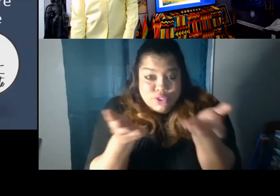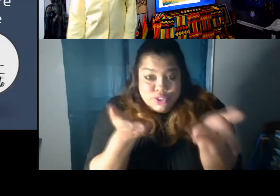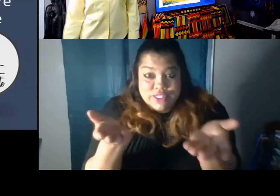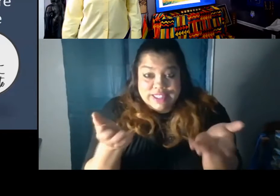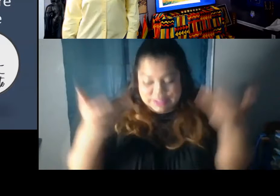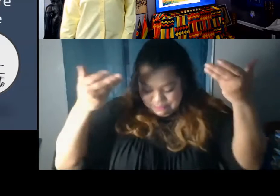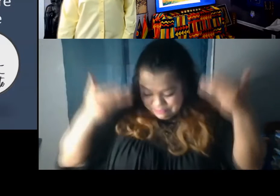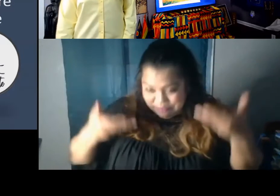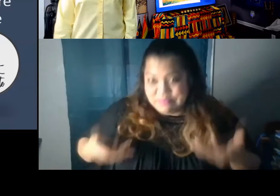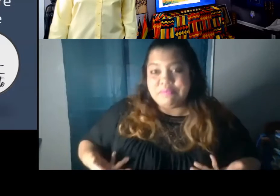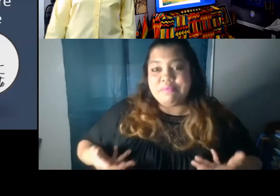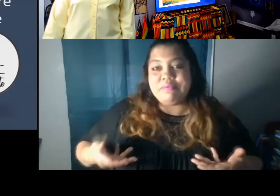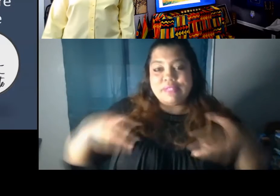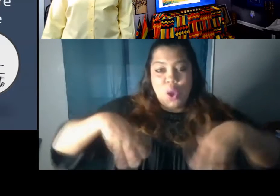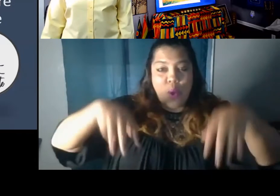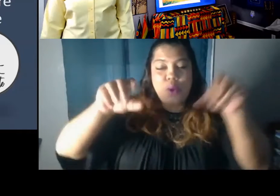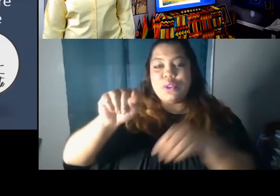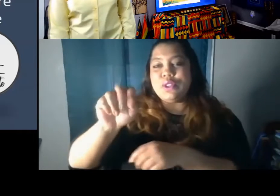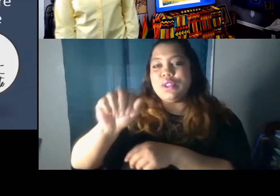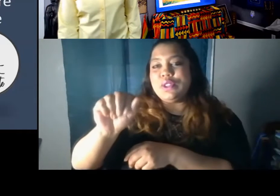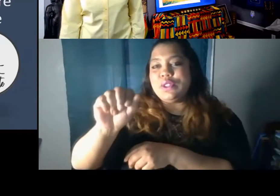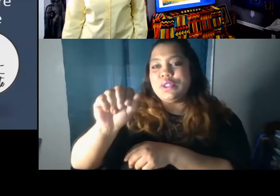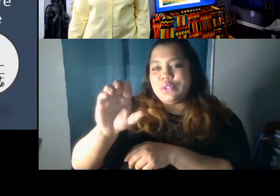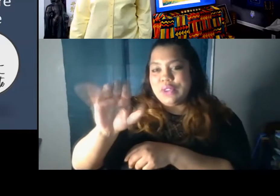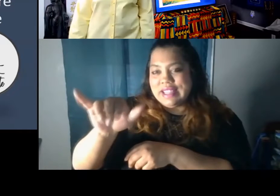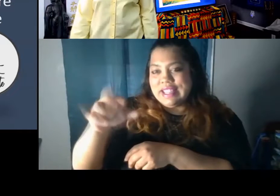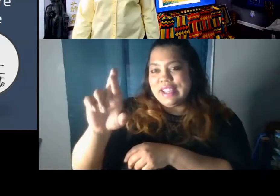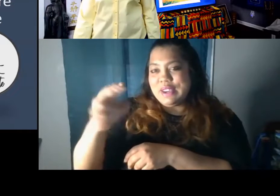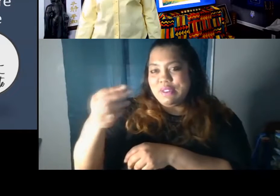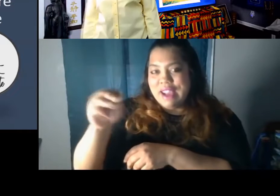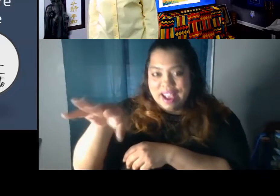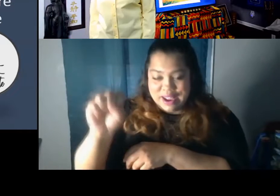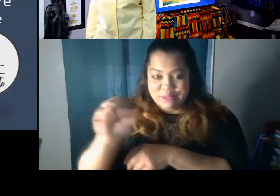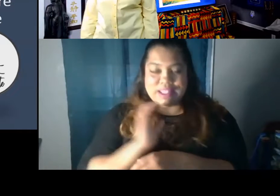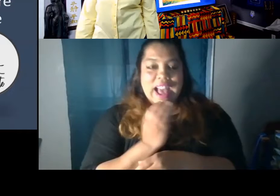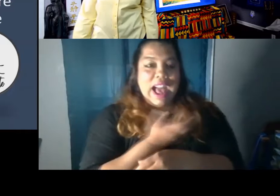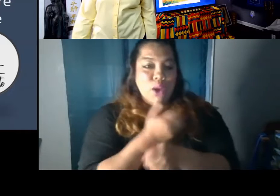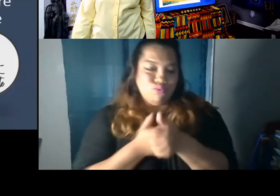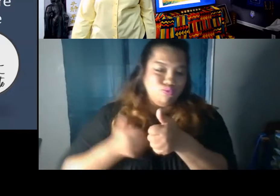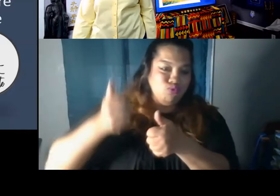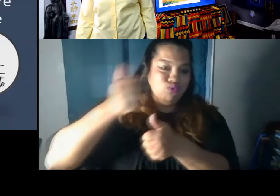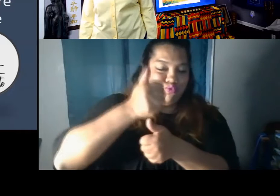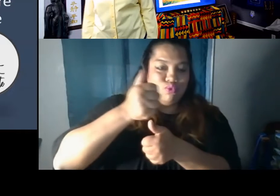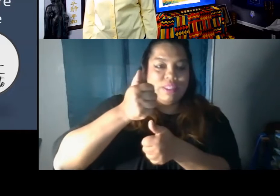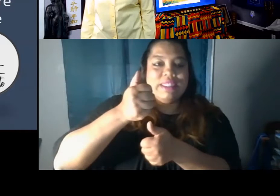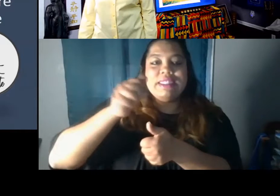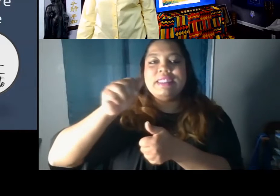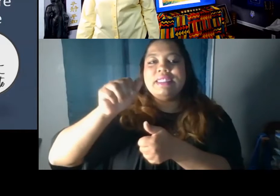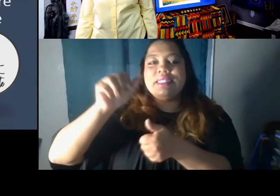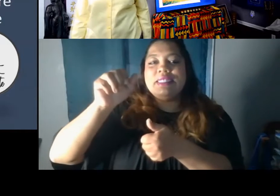Rhymes. Our senior minister, Reverend Dr. Raymont Anderson, is our